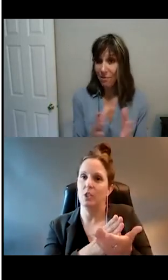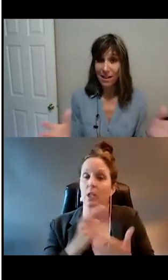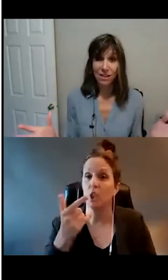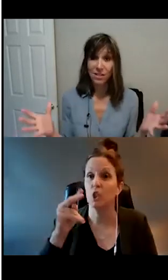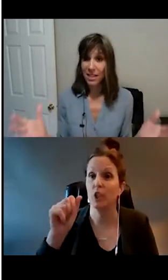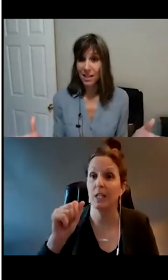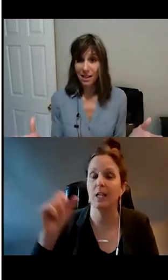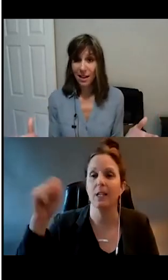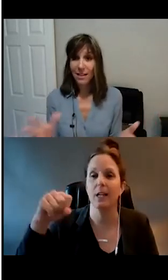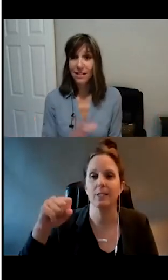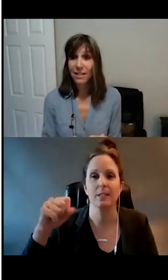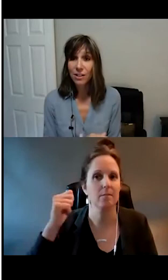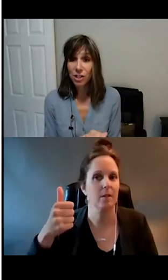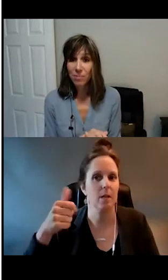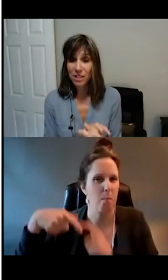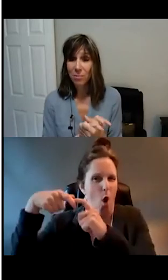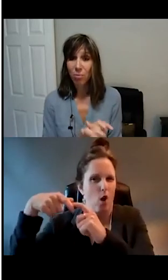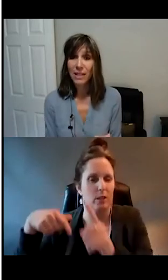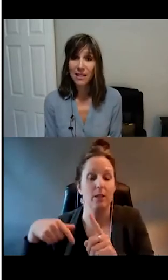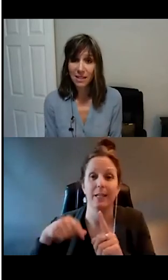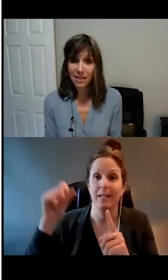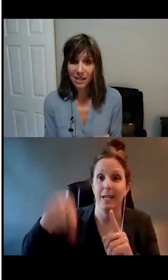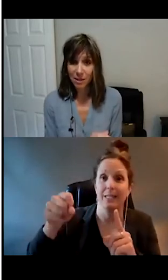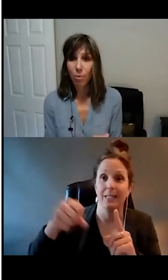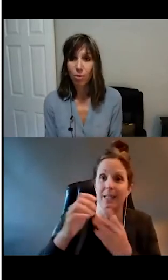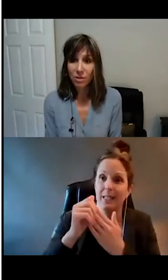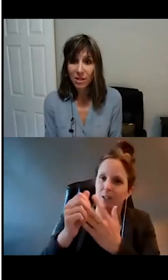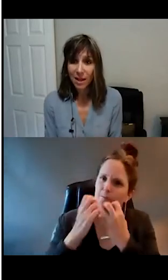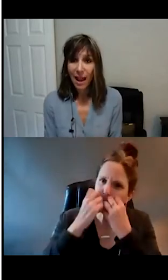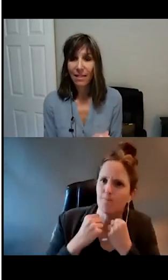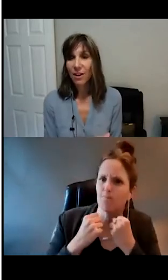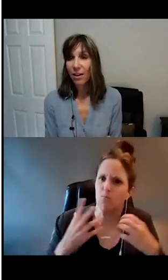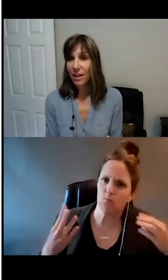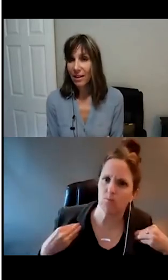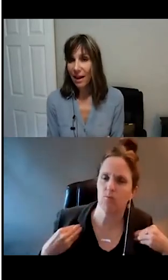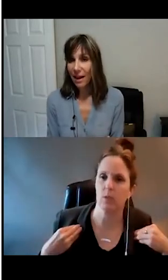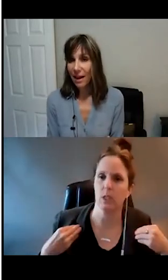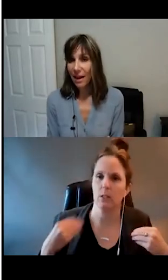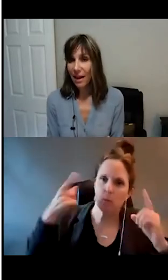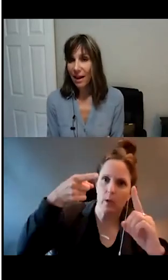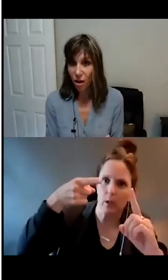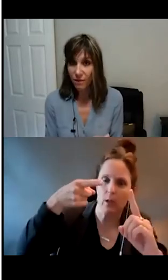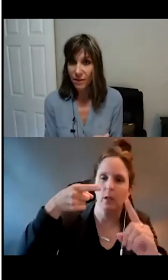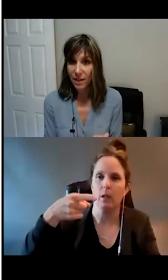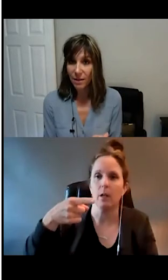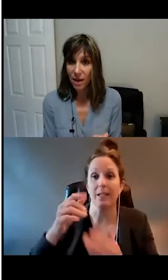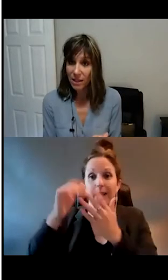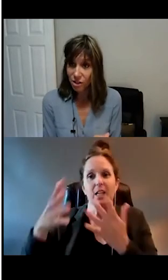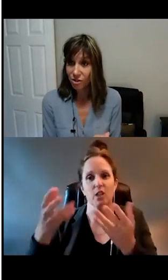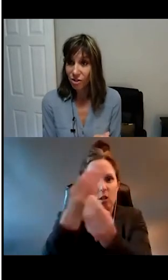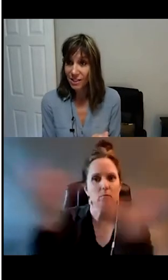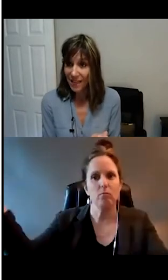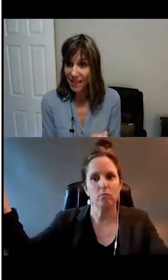that right there is key, that the leadership is embracing this as important, and they're carrying that message to all of